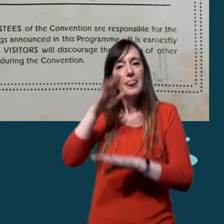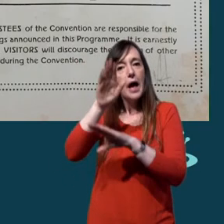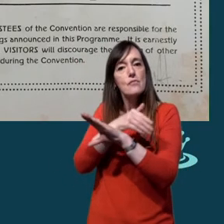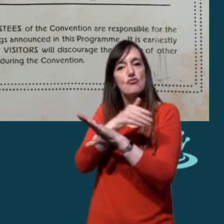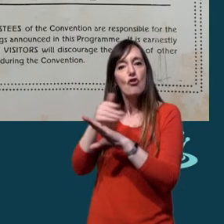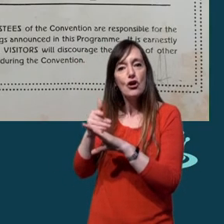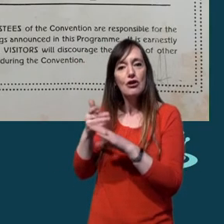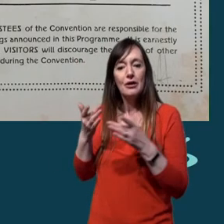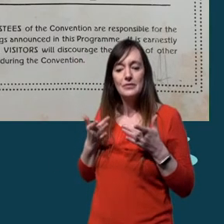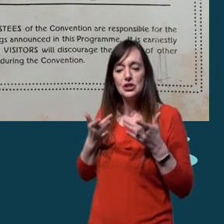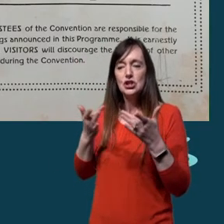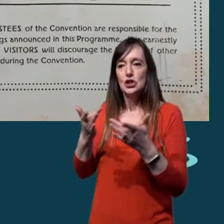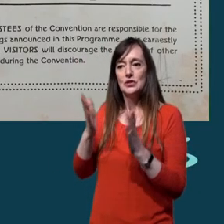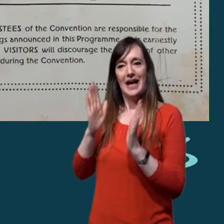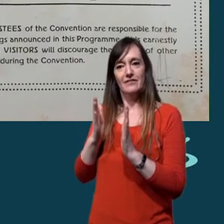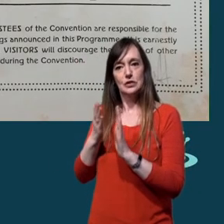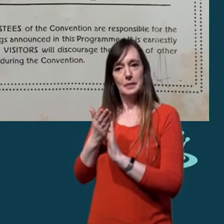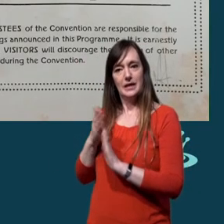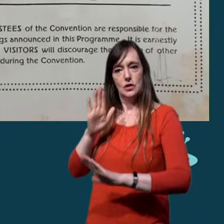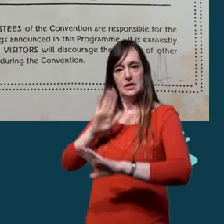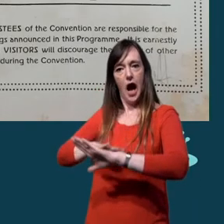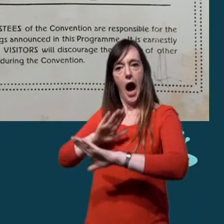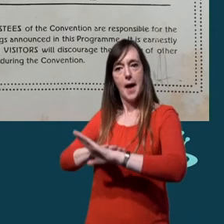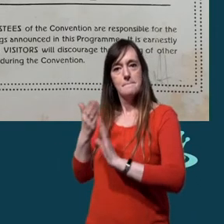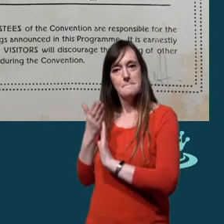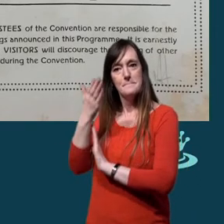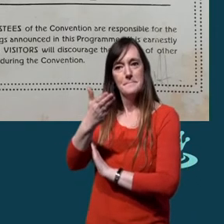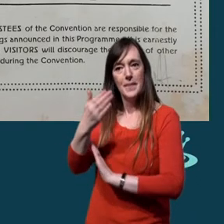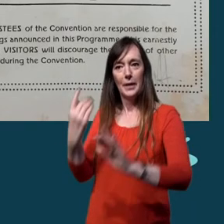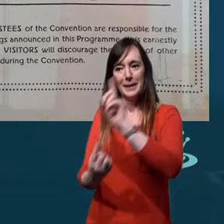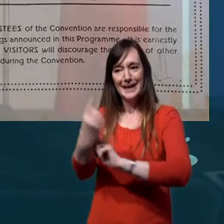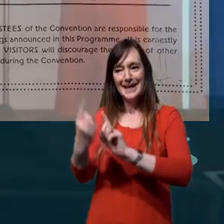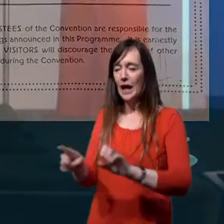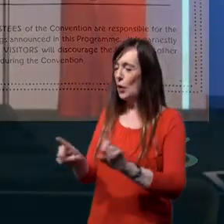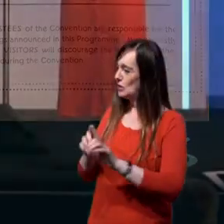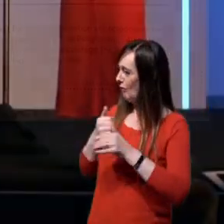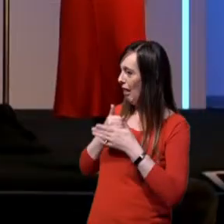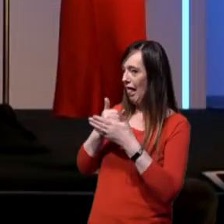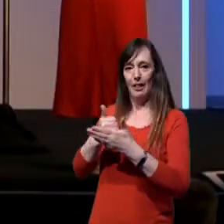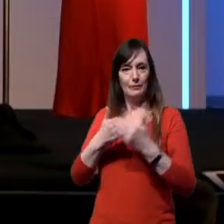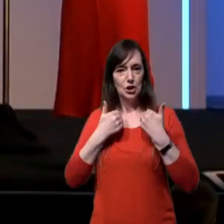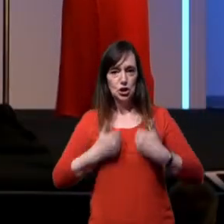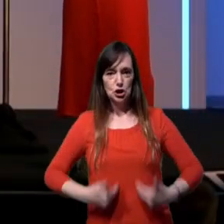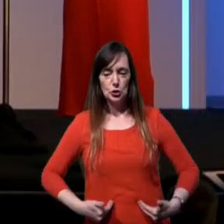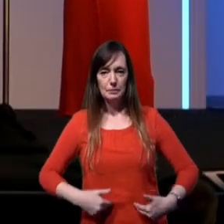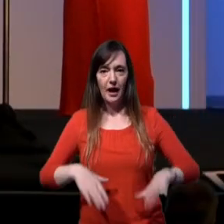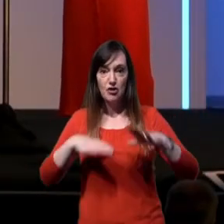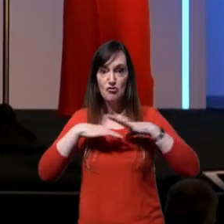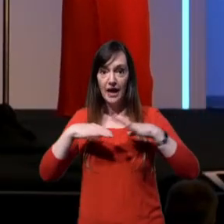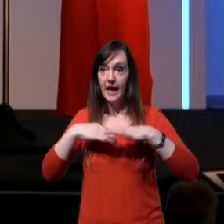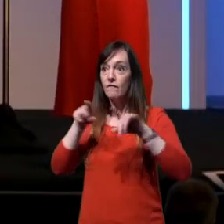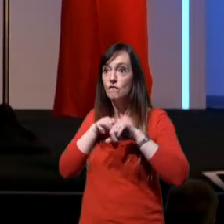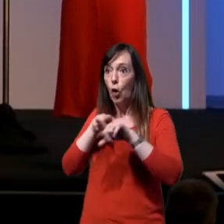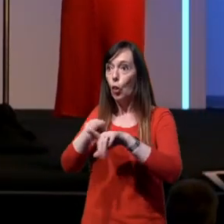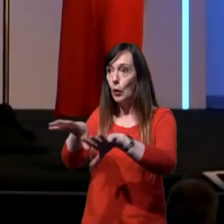being punctual to meetings and to facilitate the work of the stewards by a ready compliance with their